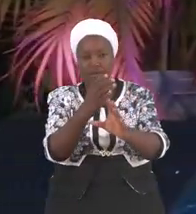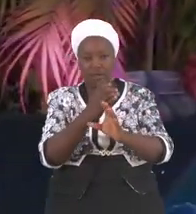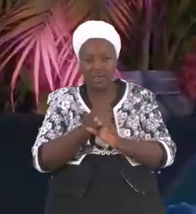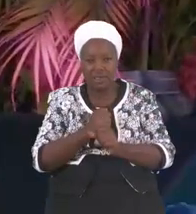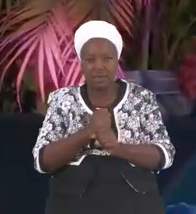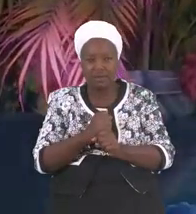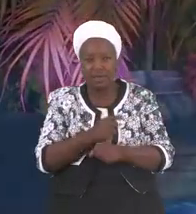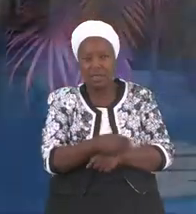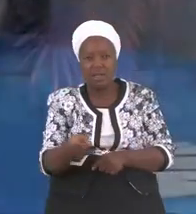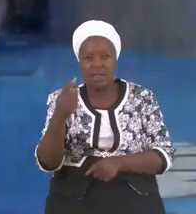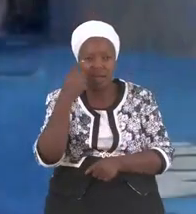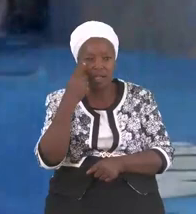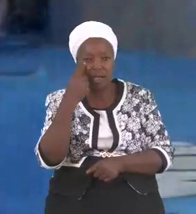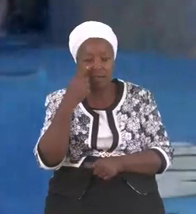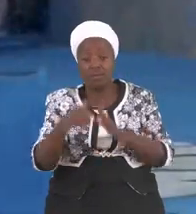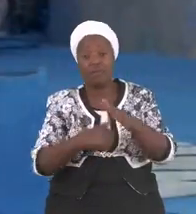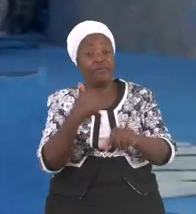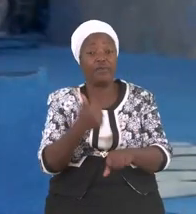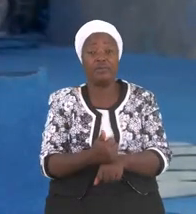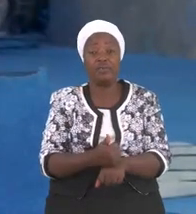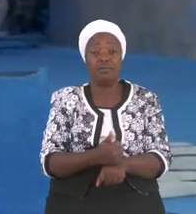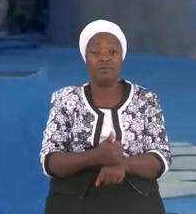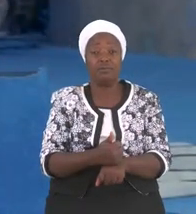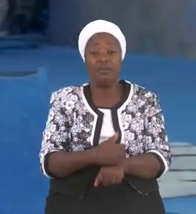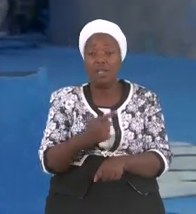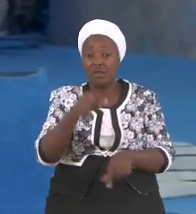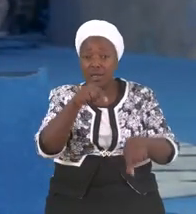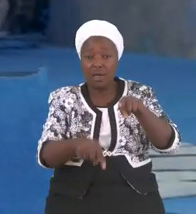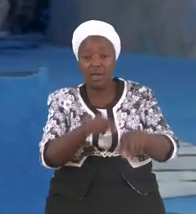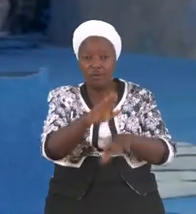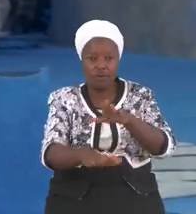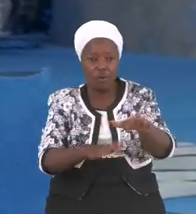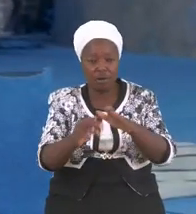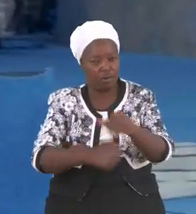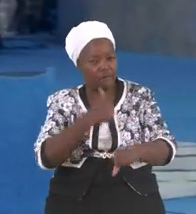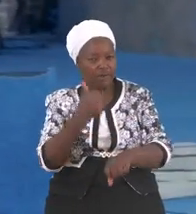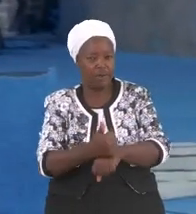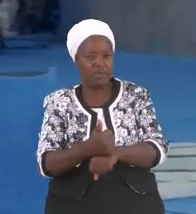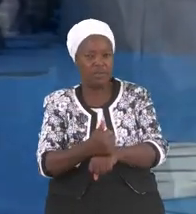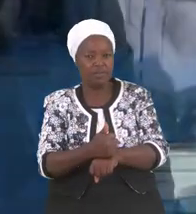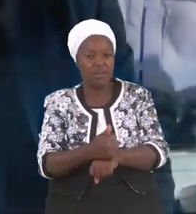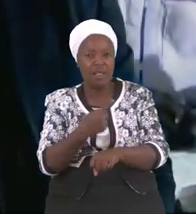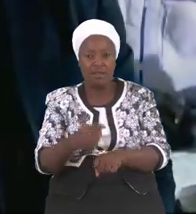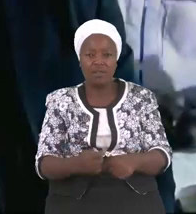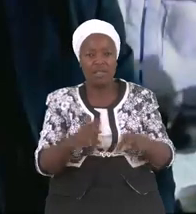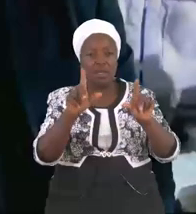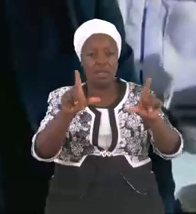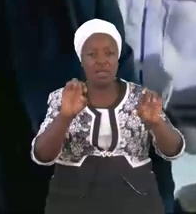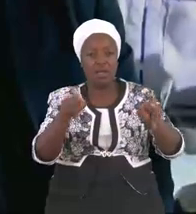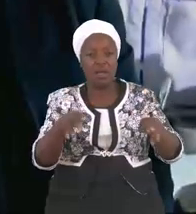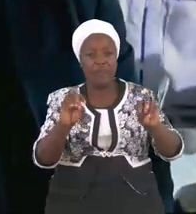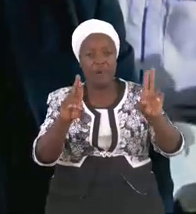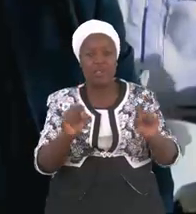their sight confirmed. The lame walk confirmed. The lepers are cleansed